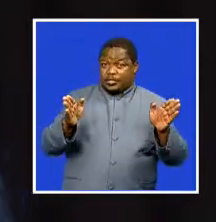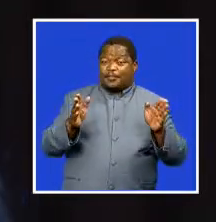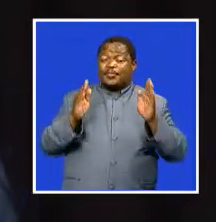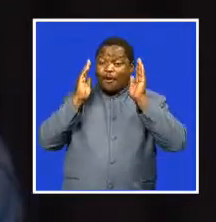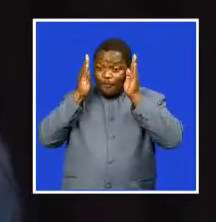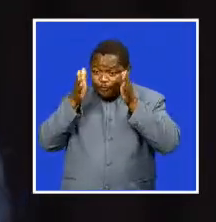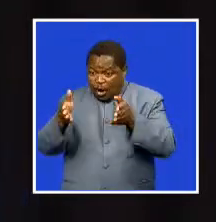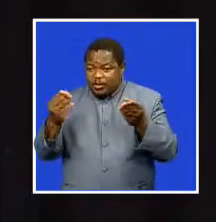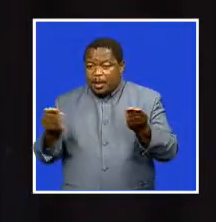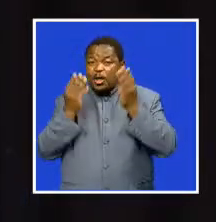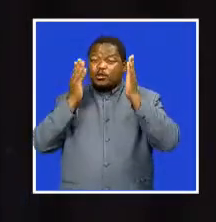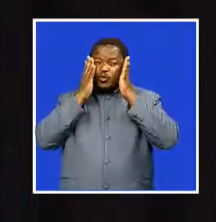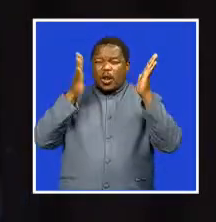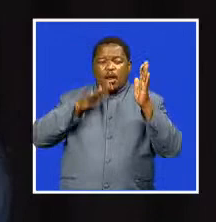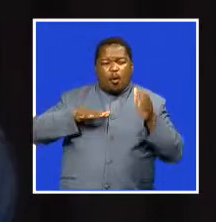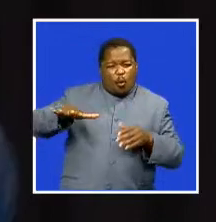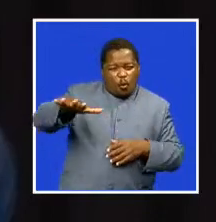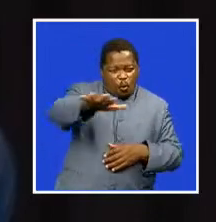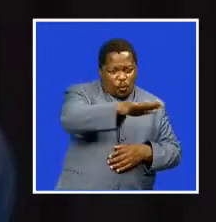maswati onke akakwemukele